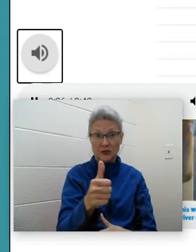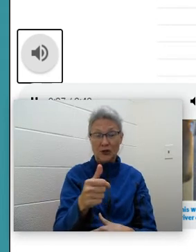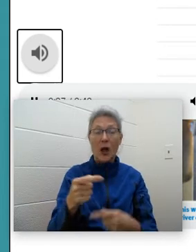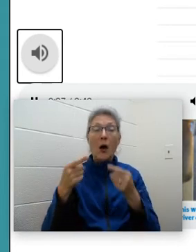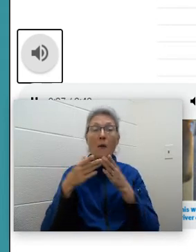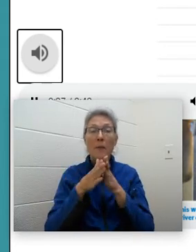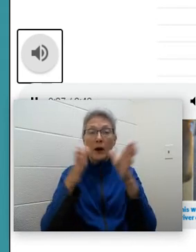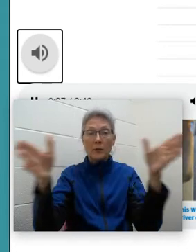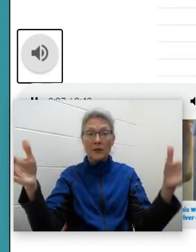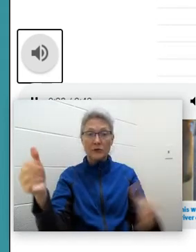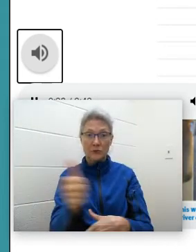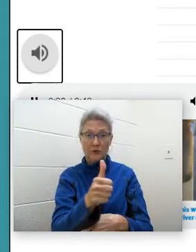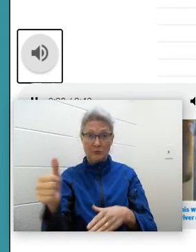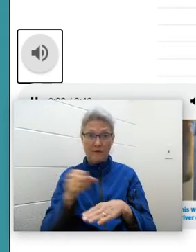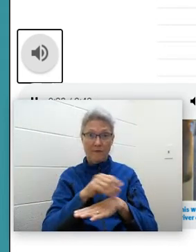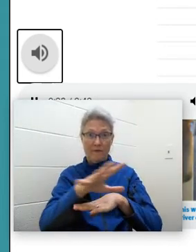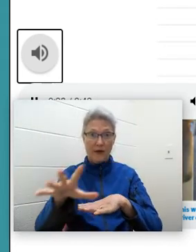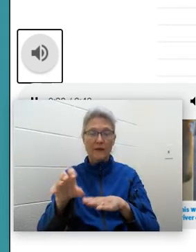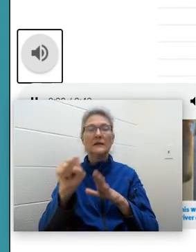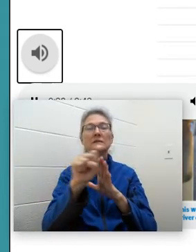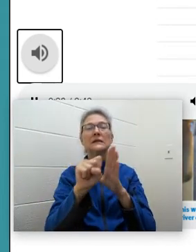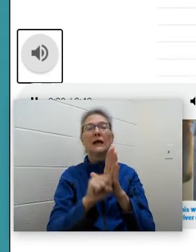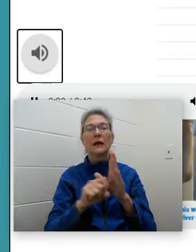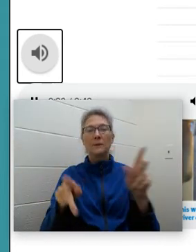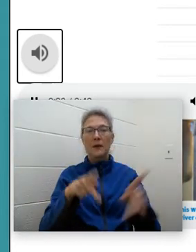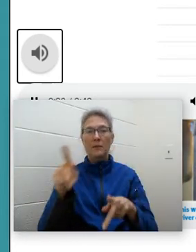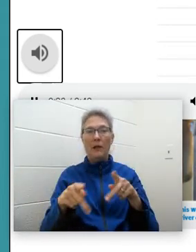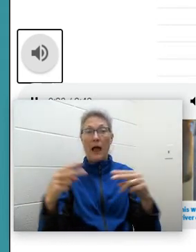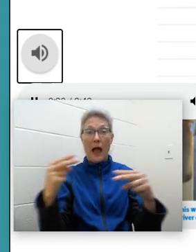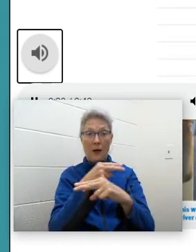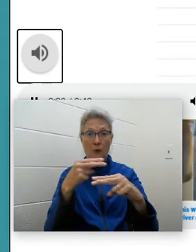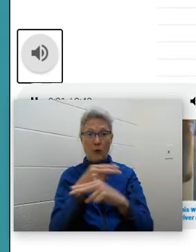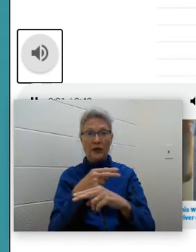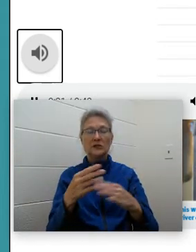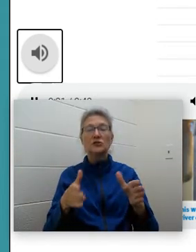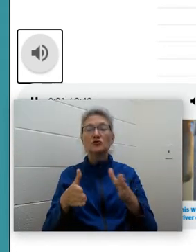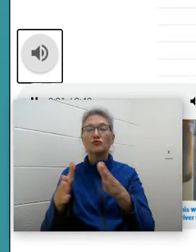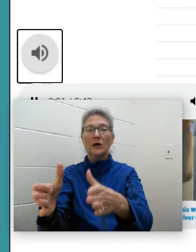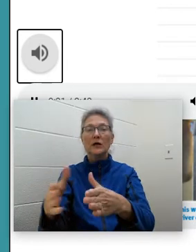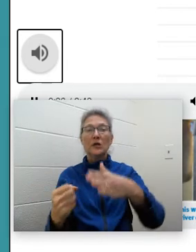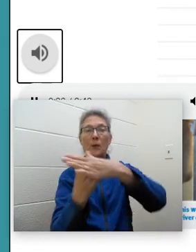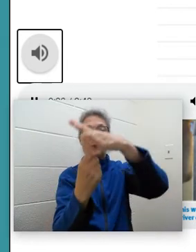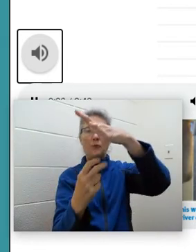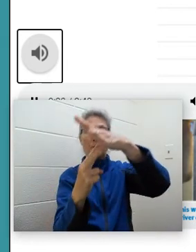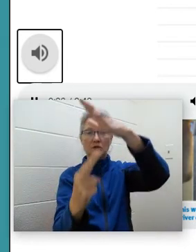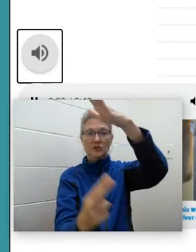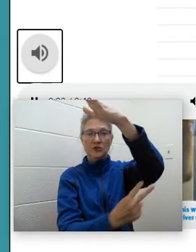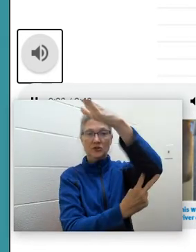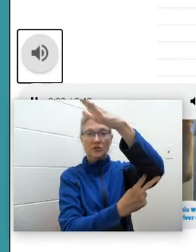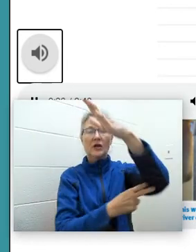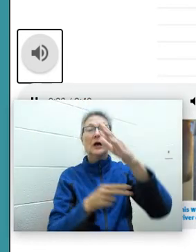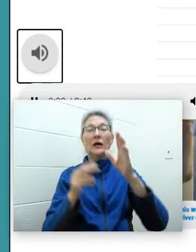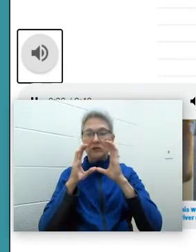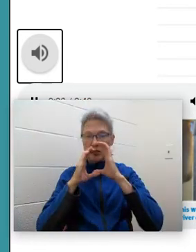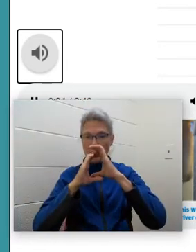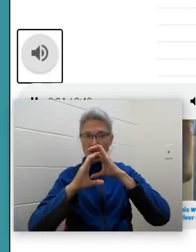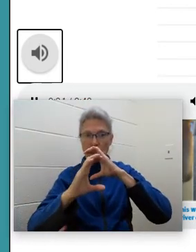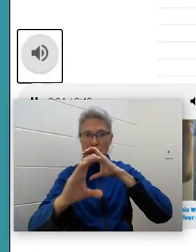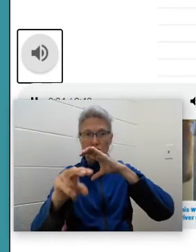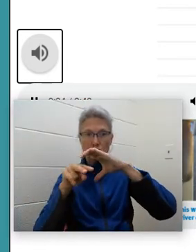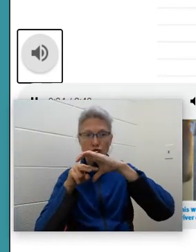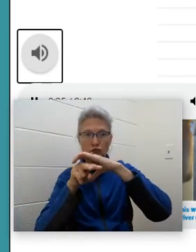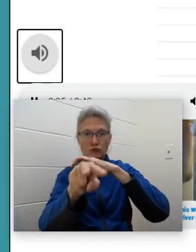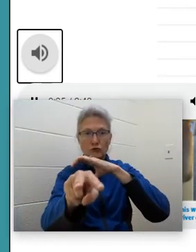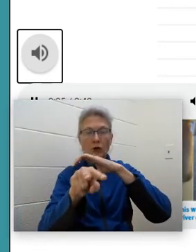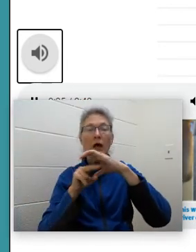a state's citizens. Highways, streets, bridges, and tunnels connect communities. It is the state